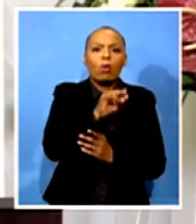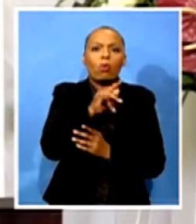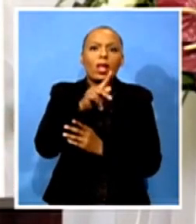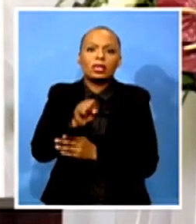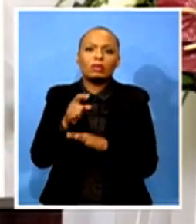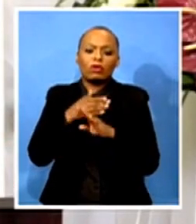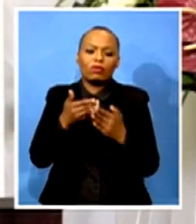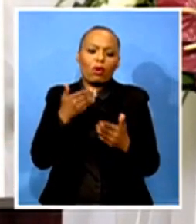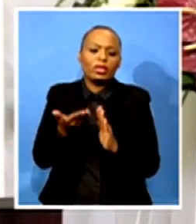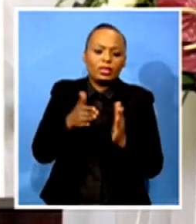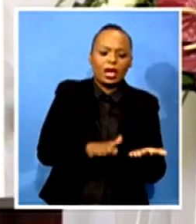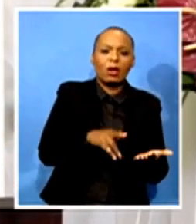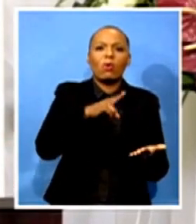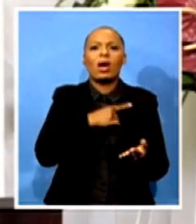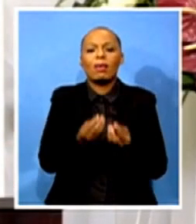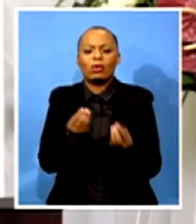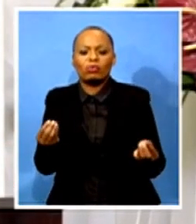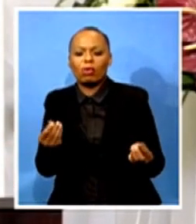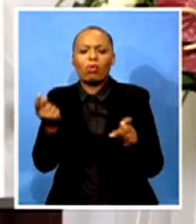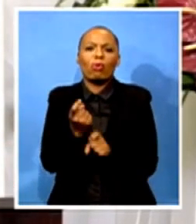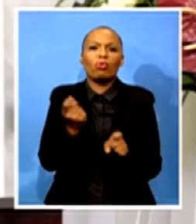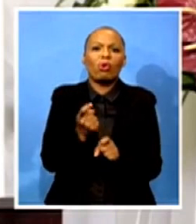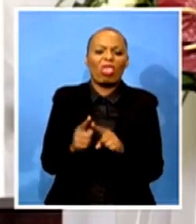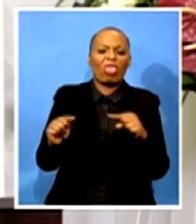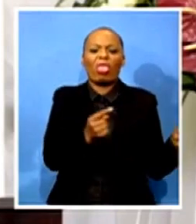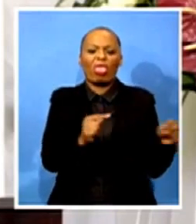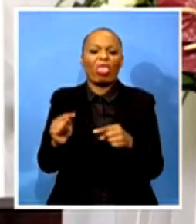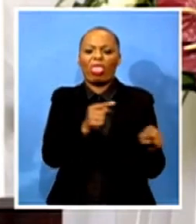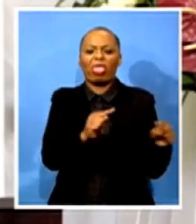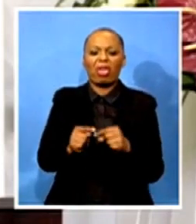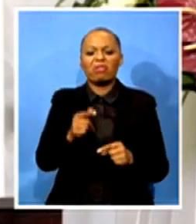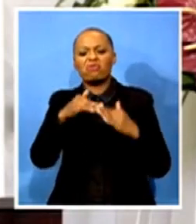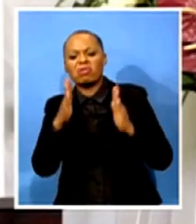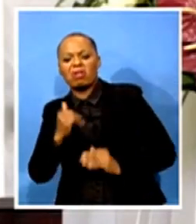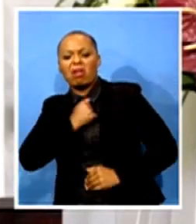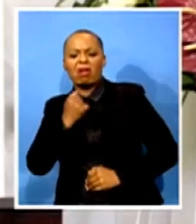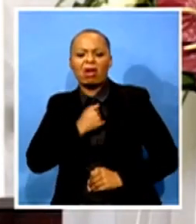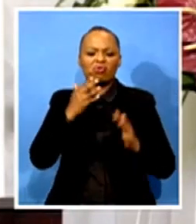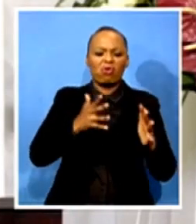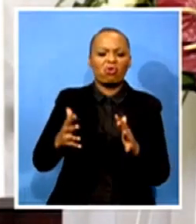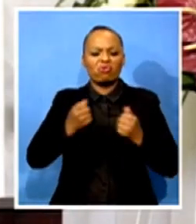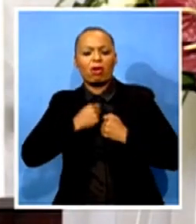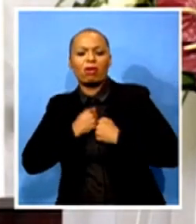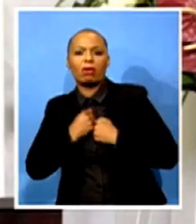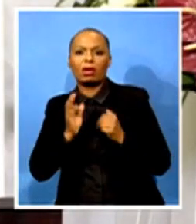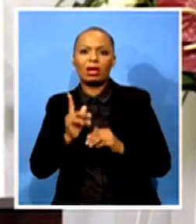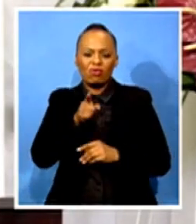abanawo. So Strauss Days came in and helped that. We also had standing,